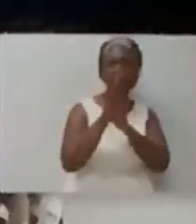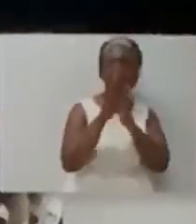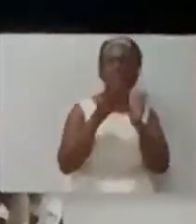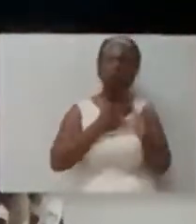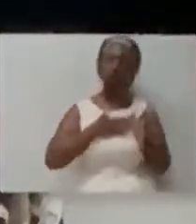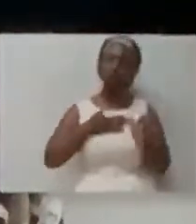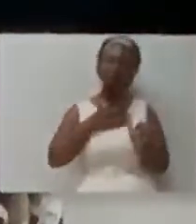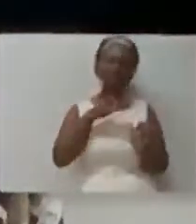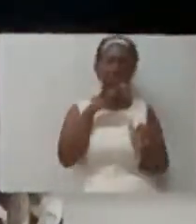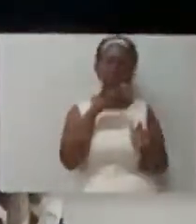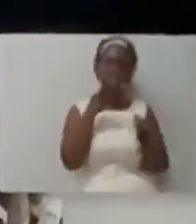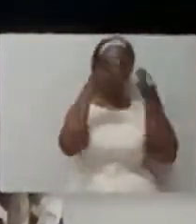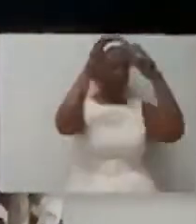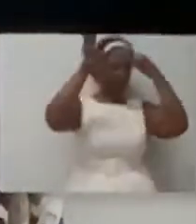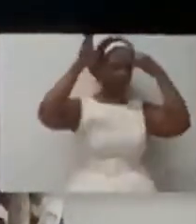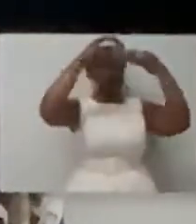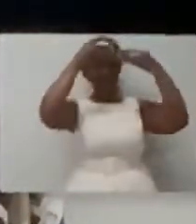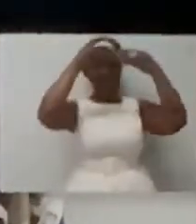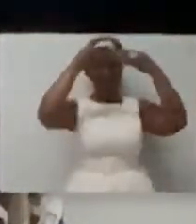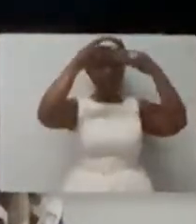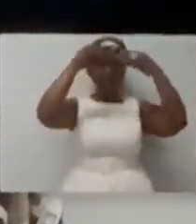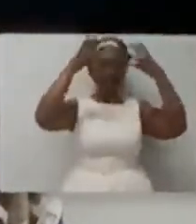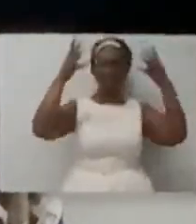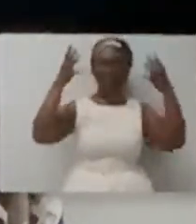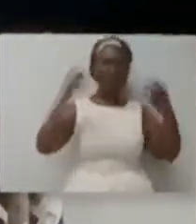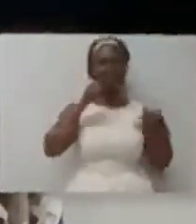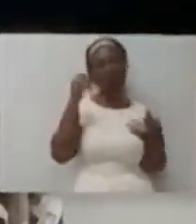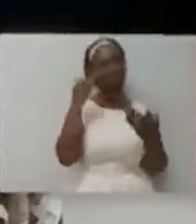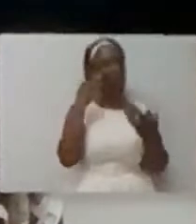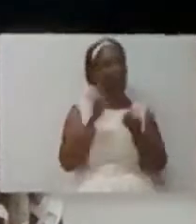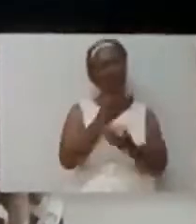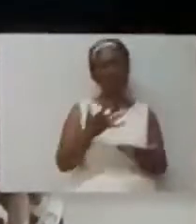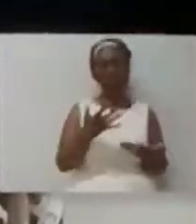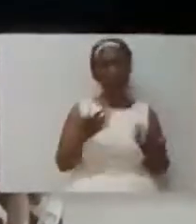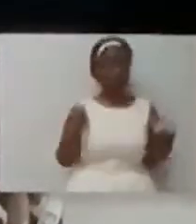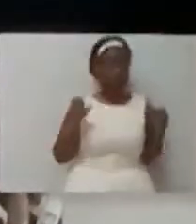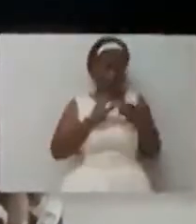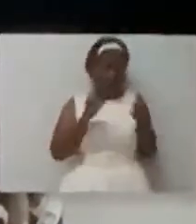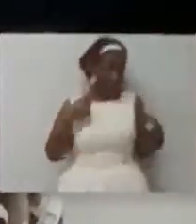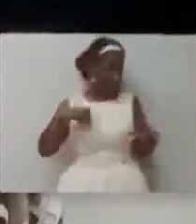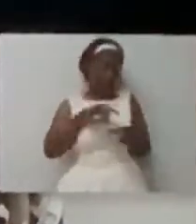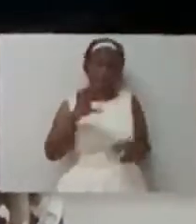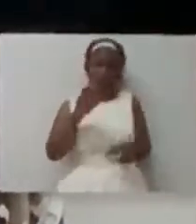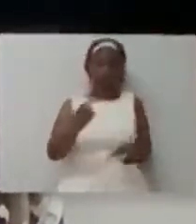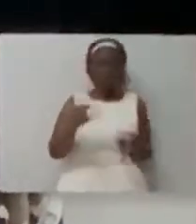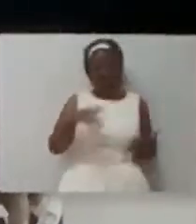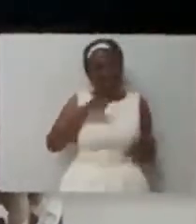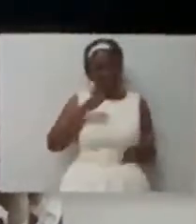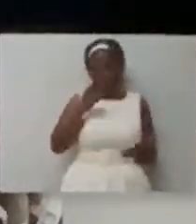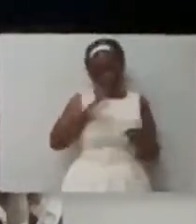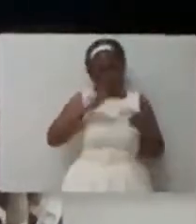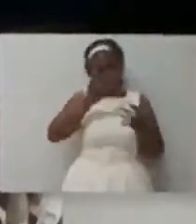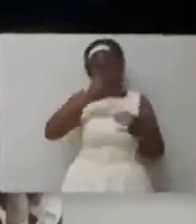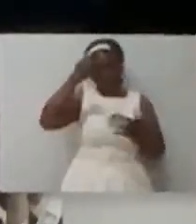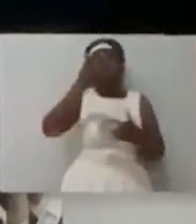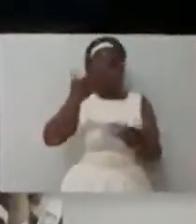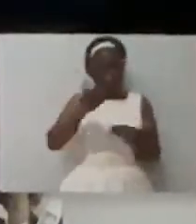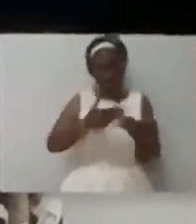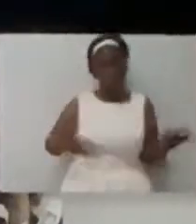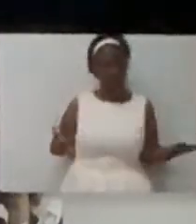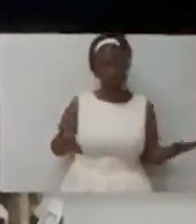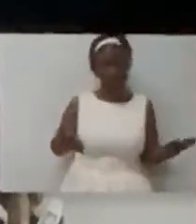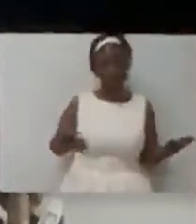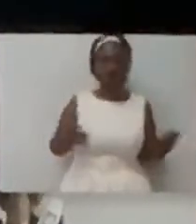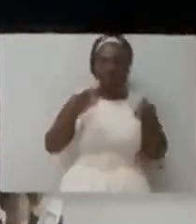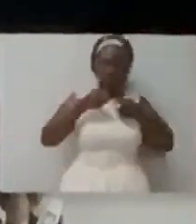new experiences or assume you have everything figured out. You don't. None of us do. And that's kind of part of the fun. The important